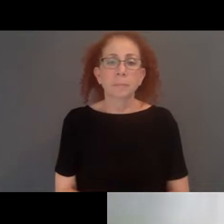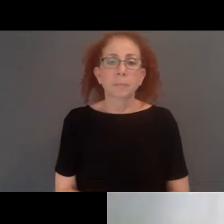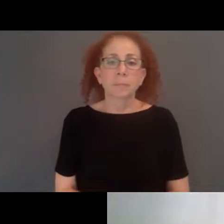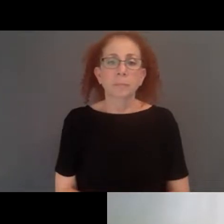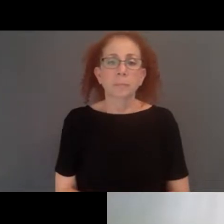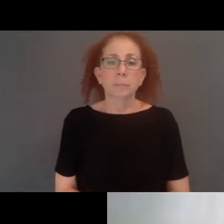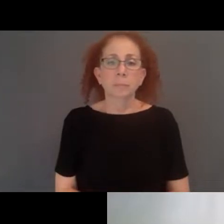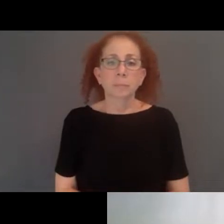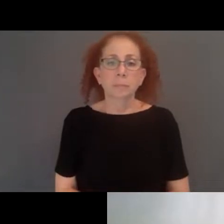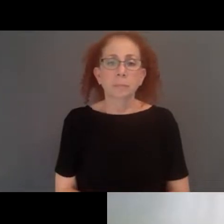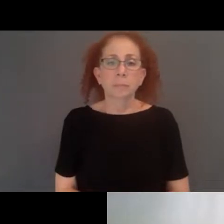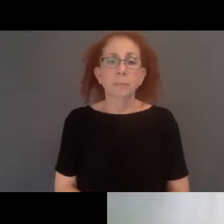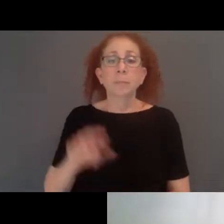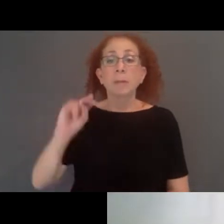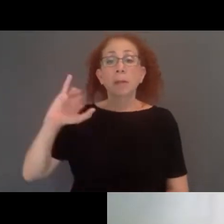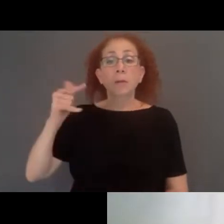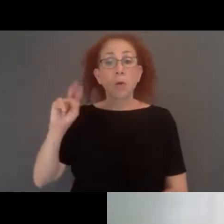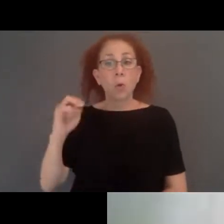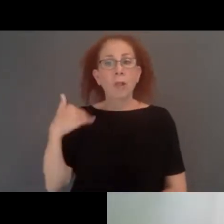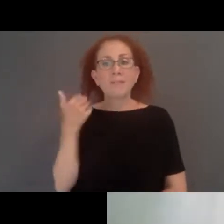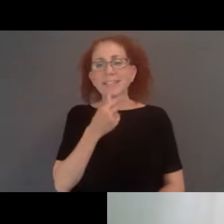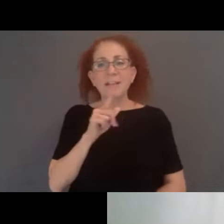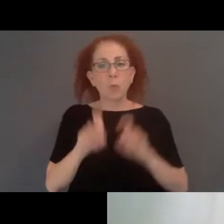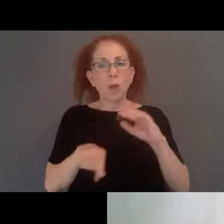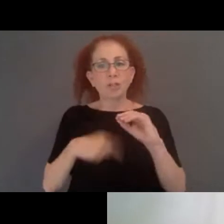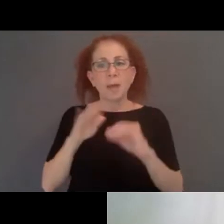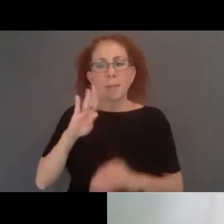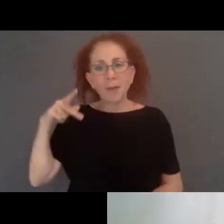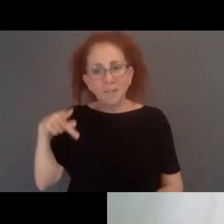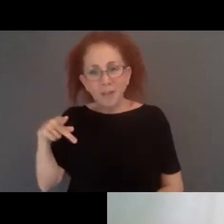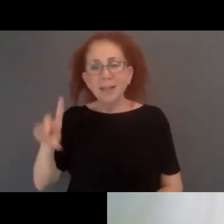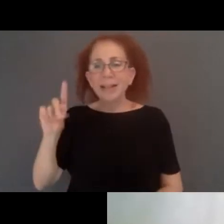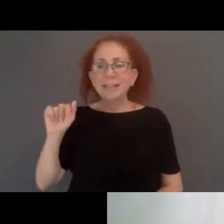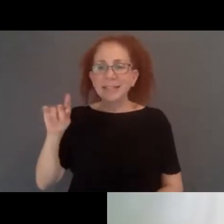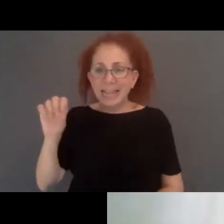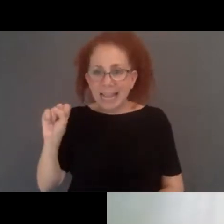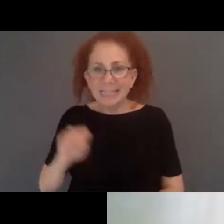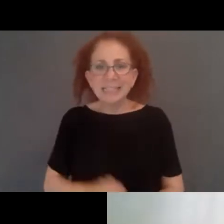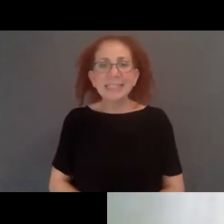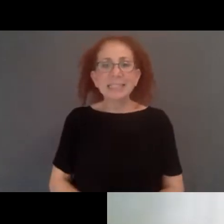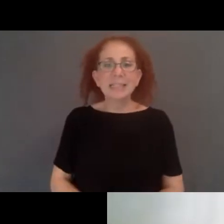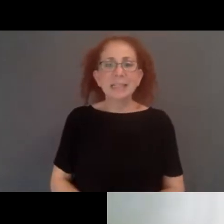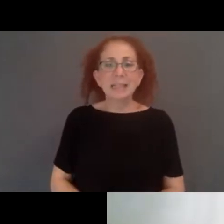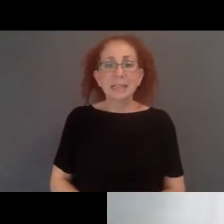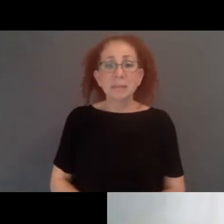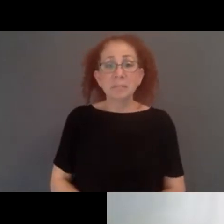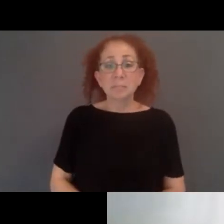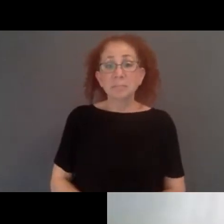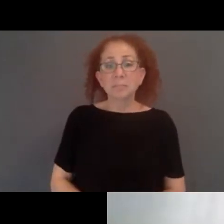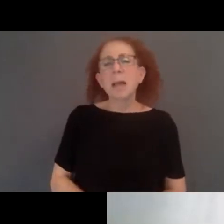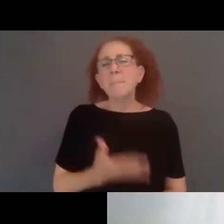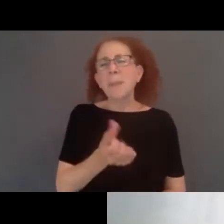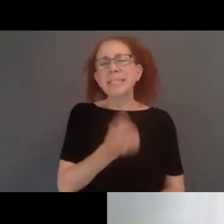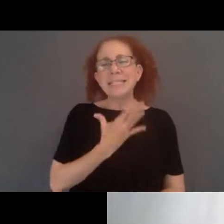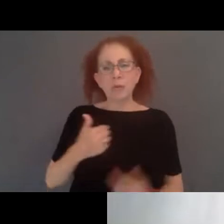And then, Nicole, there are a few questions about Bounce Back Philly and the dates that you mentioned. So I'm thinking if you just want to send those to me, I